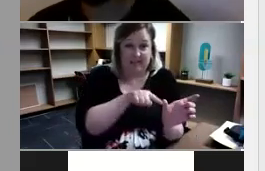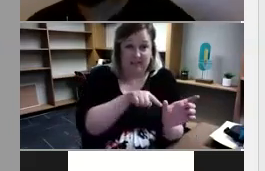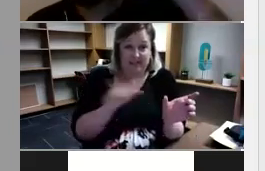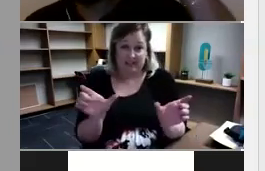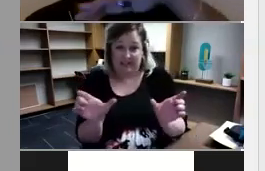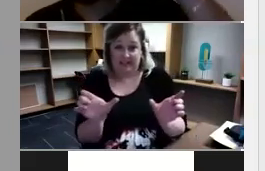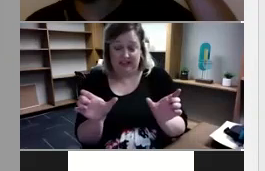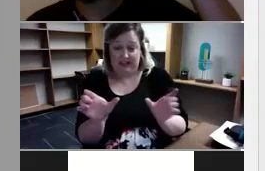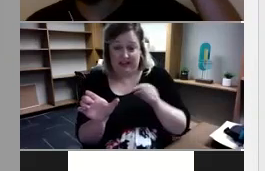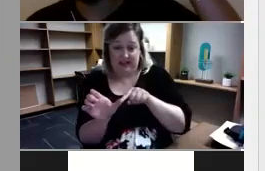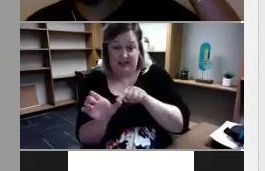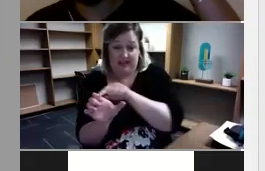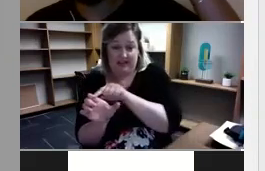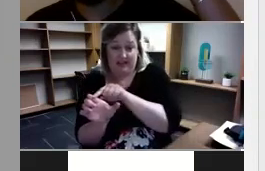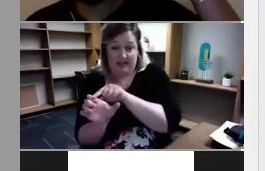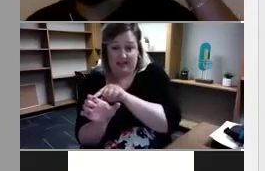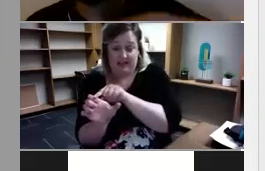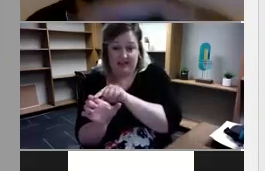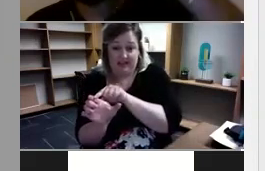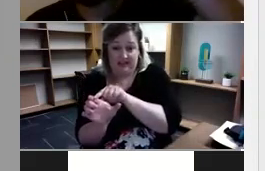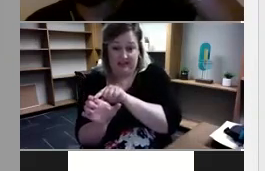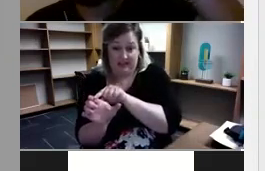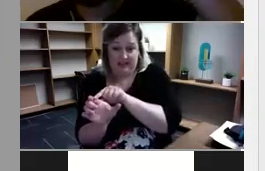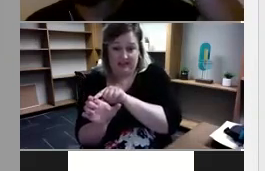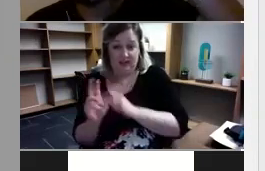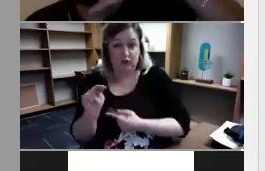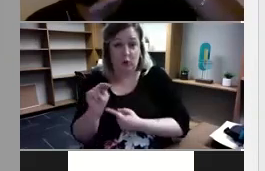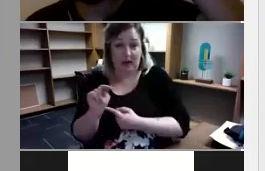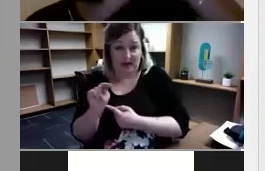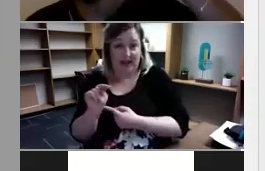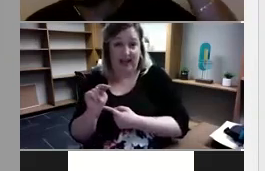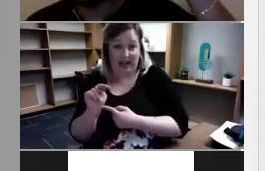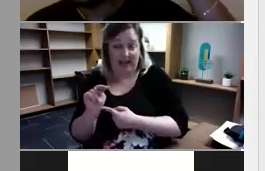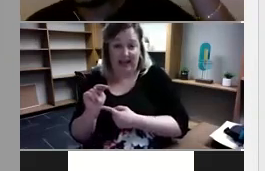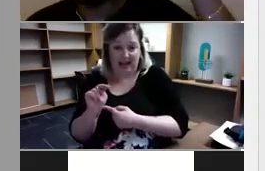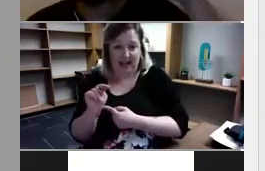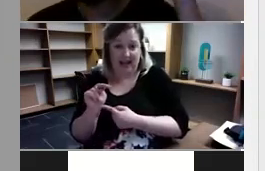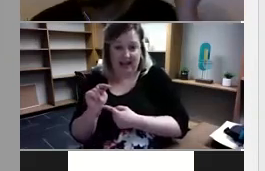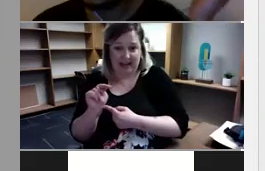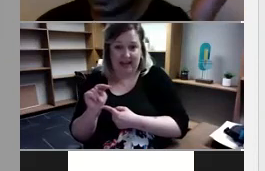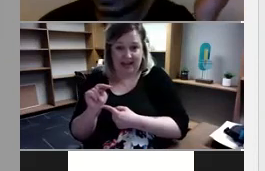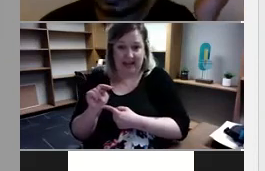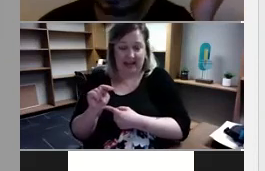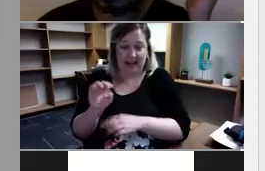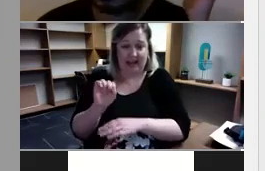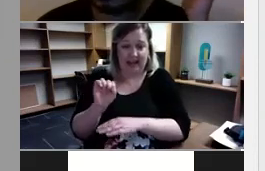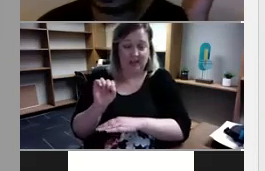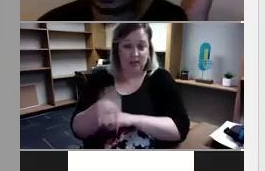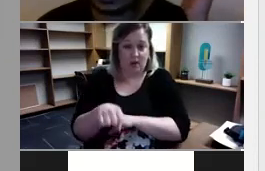0.5, which is n dominates little omega of square root of n. So